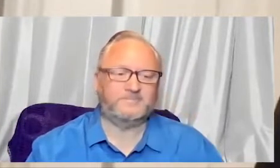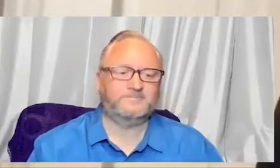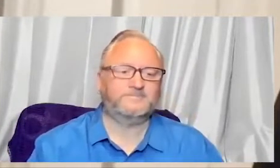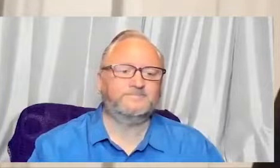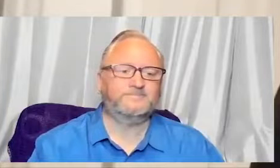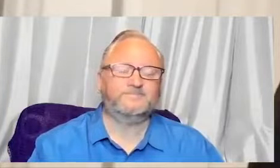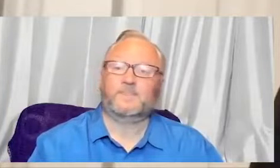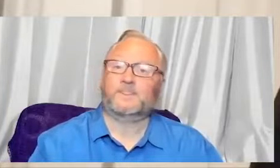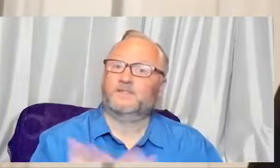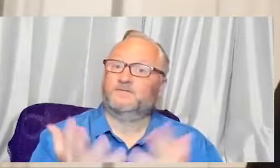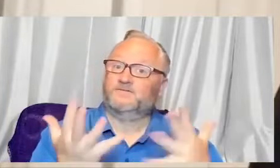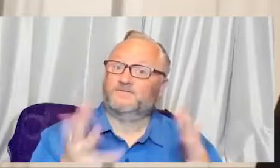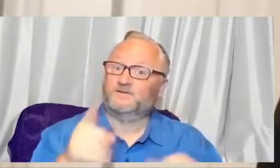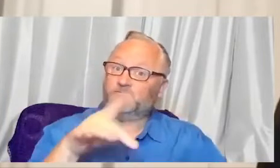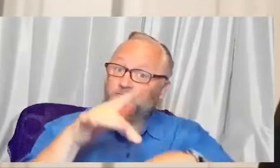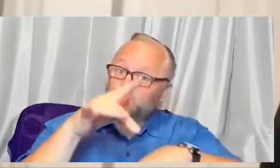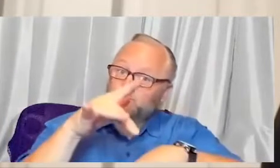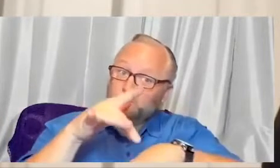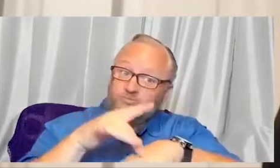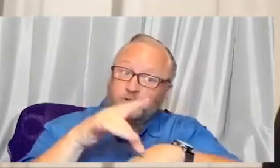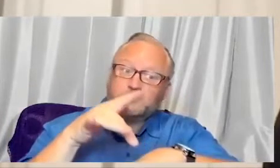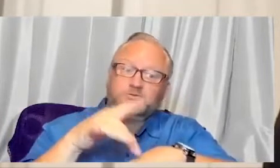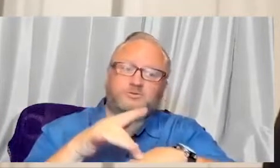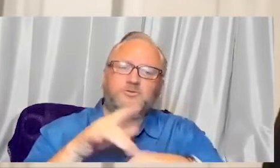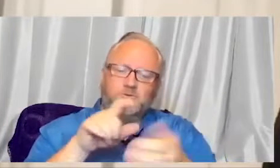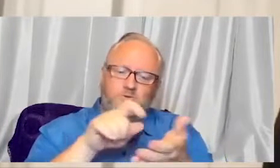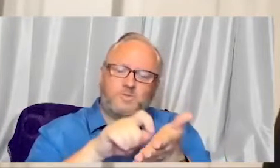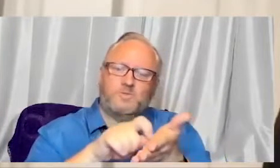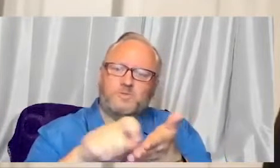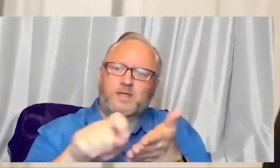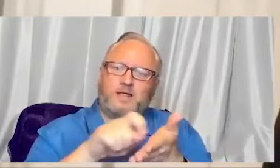Have you touched the writing under the shore?"